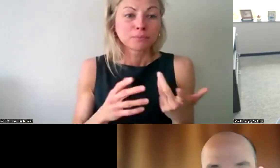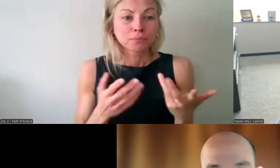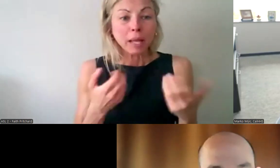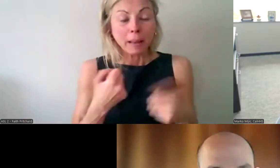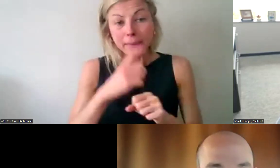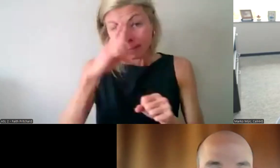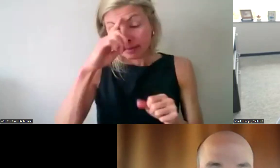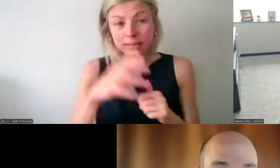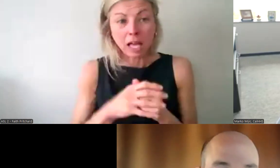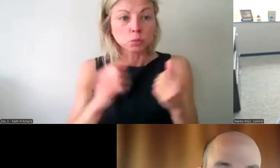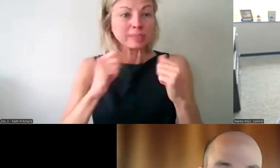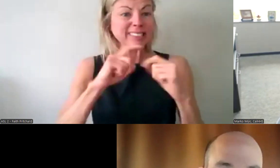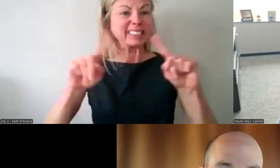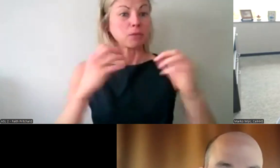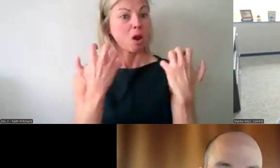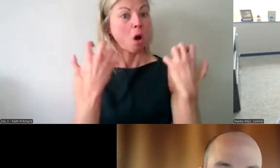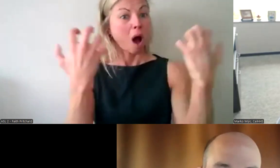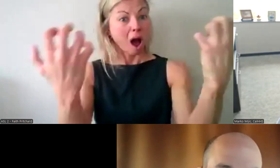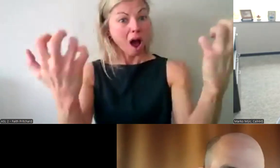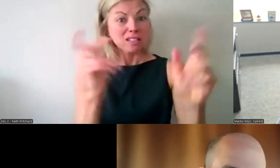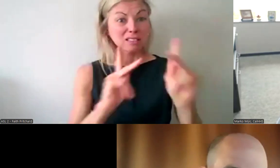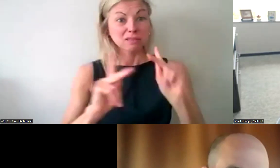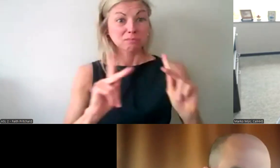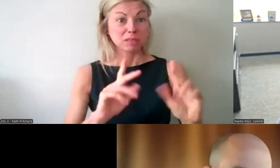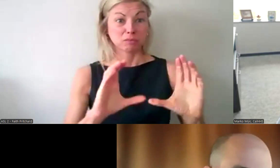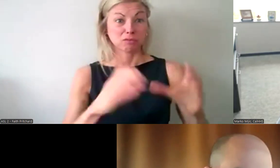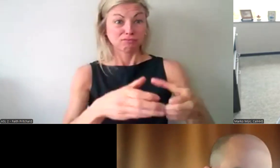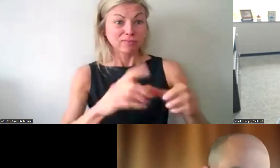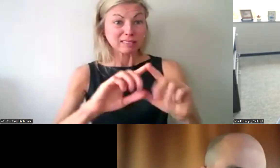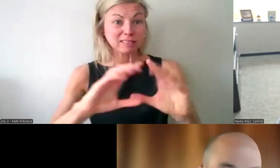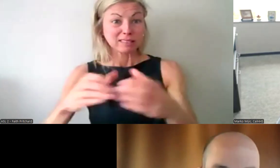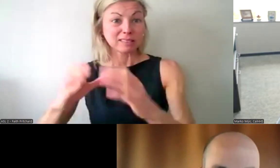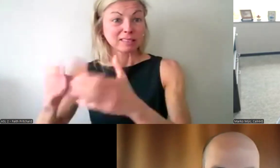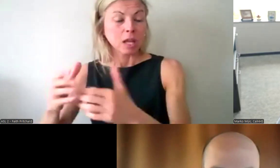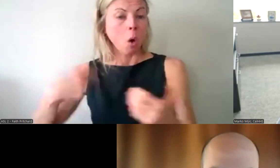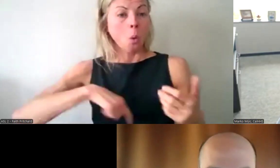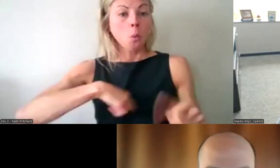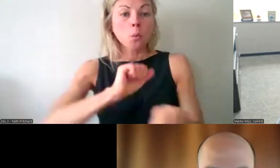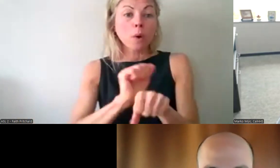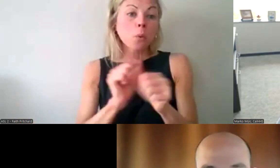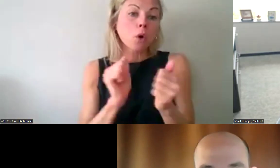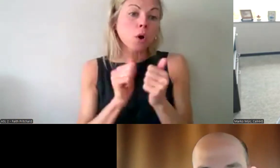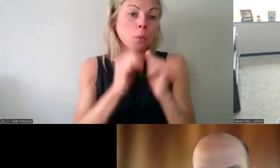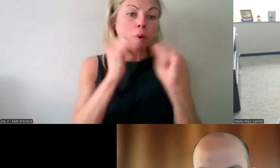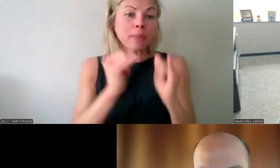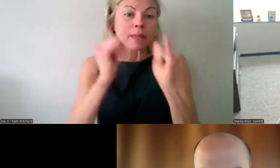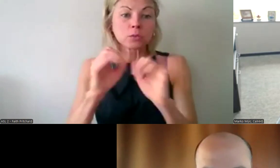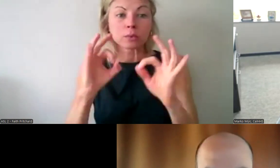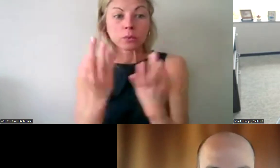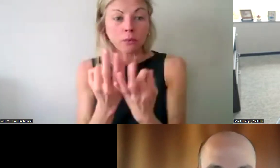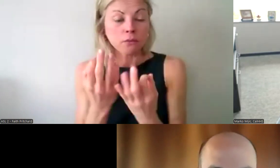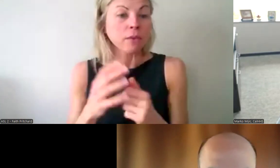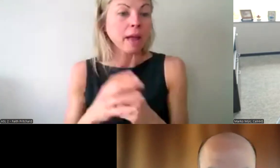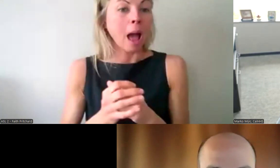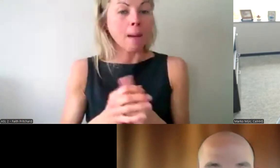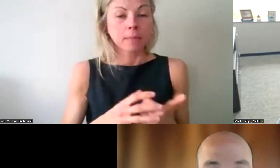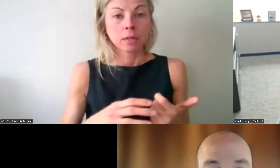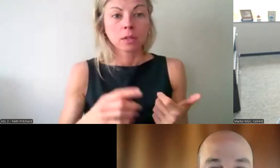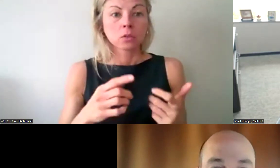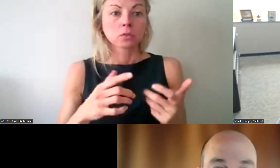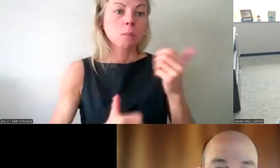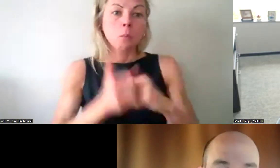different audiences for these messages that we're taking out. We rarely work with individuals and families who are saying, what I most need in my life is